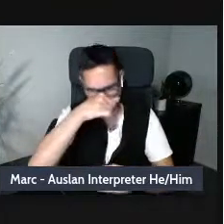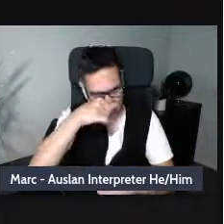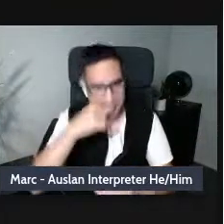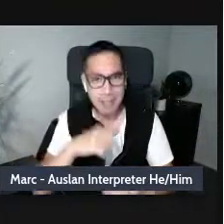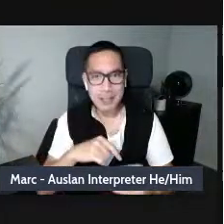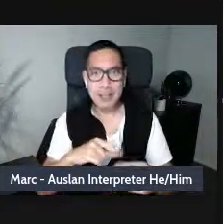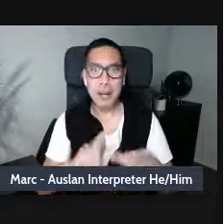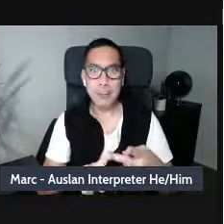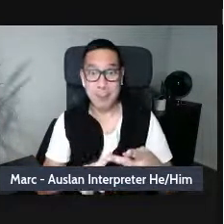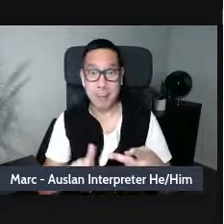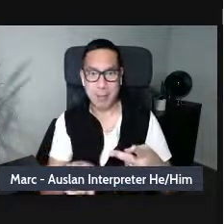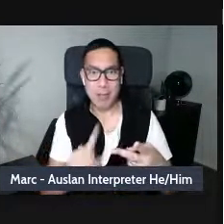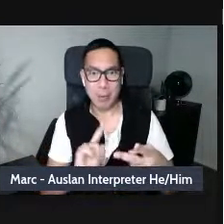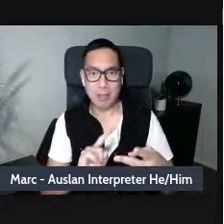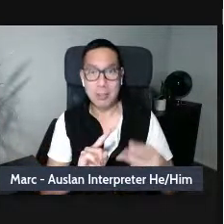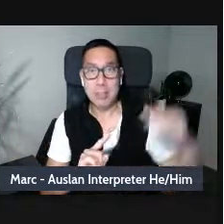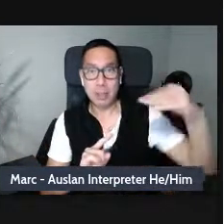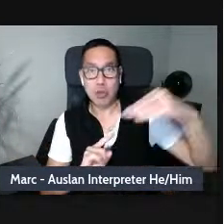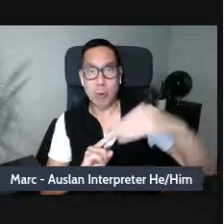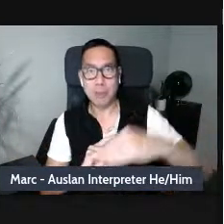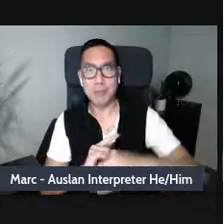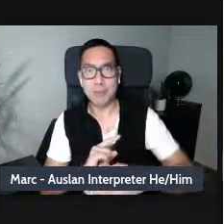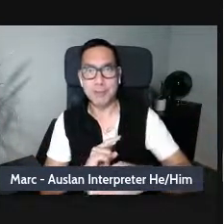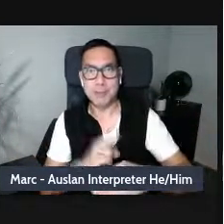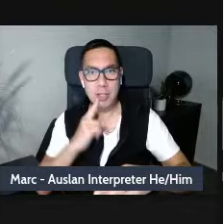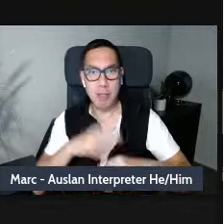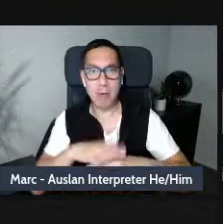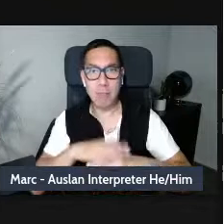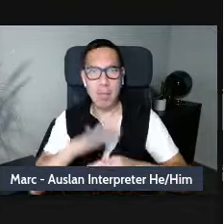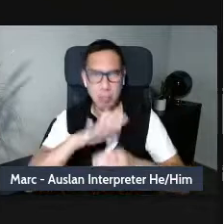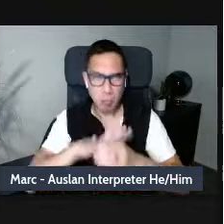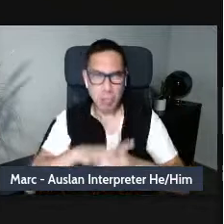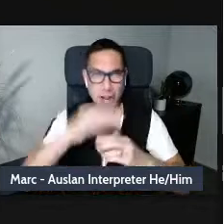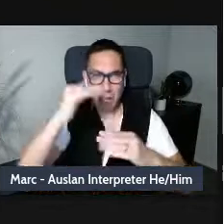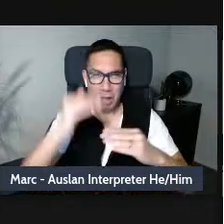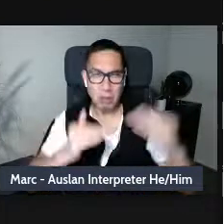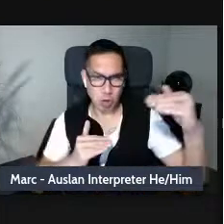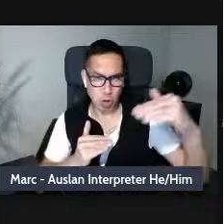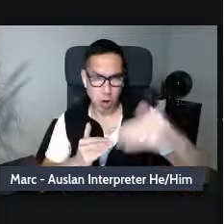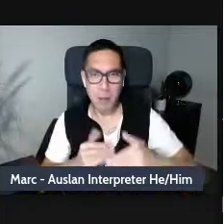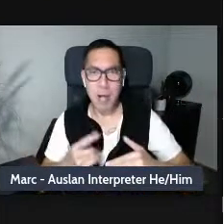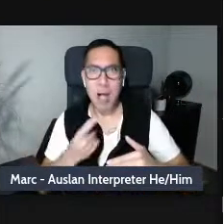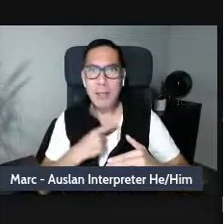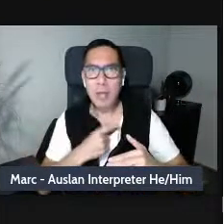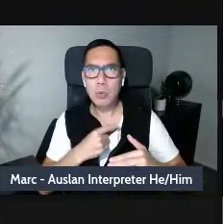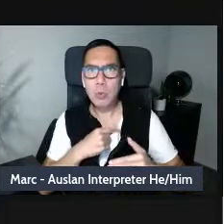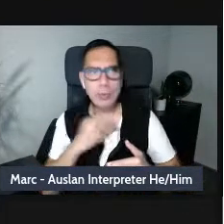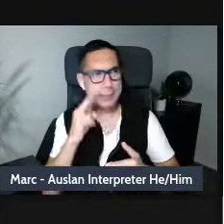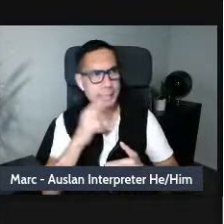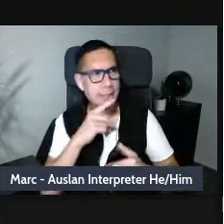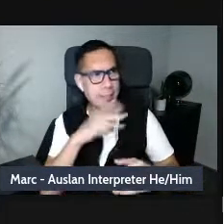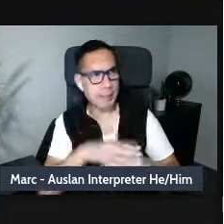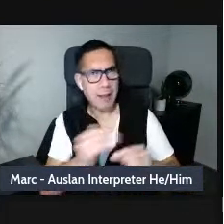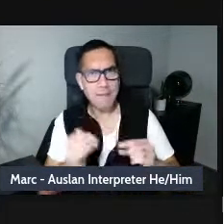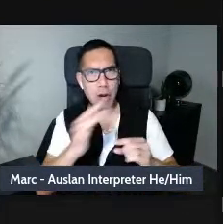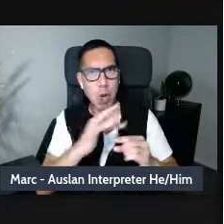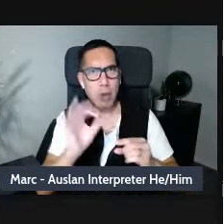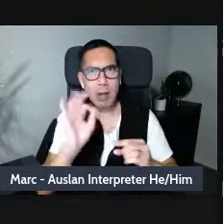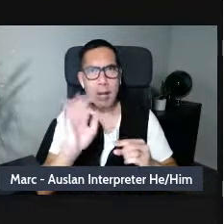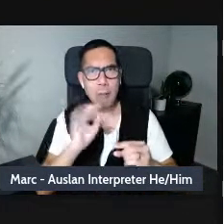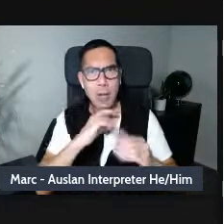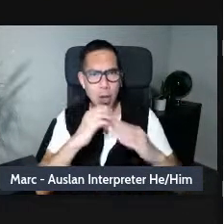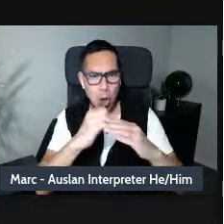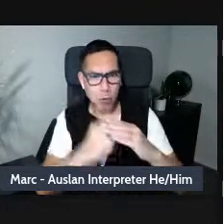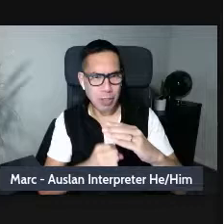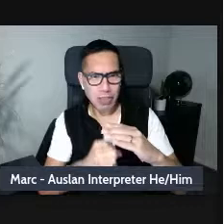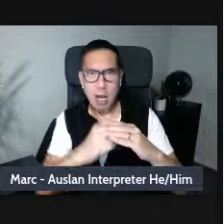Sorry, yep, there we go. So it does drop blood pressure, and this may be why we're not seeing an improvement in blood flow, is because there's not enough pressure